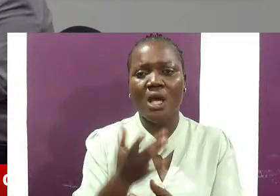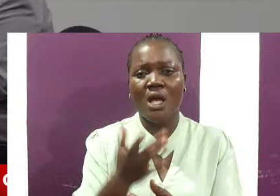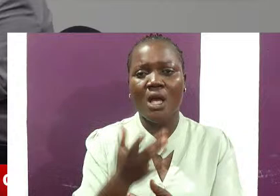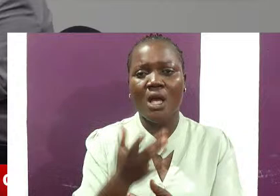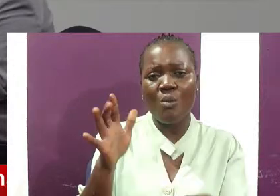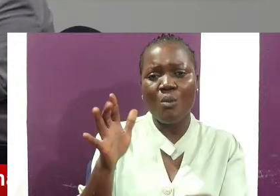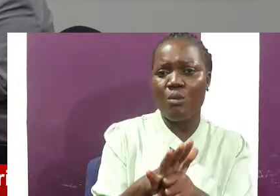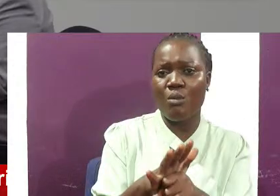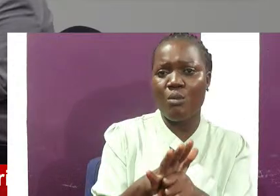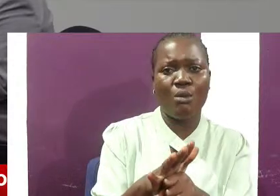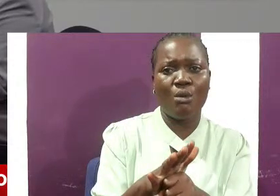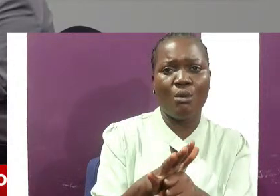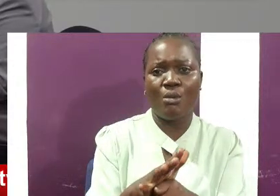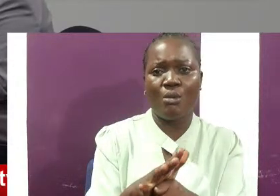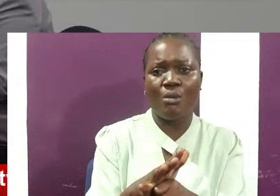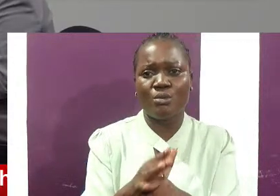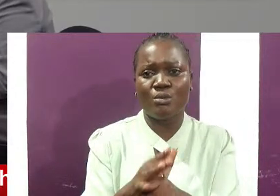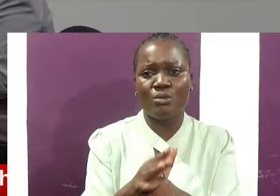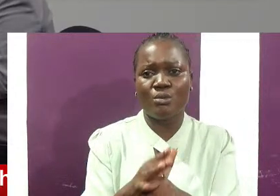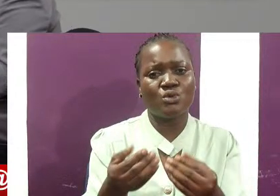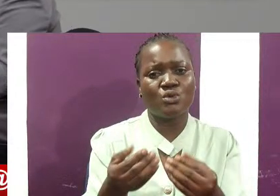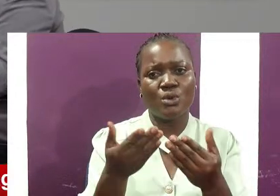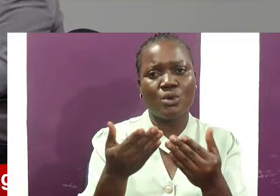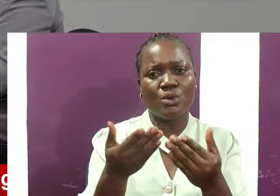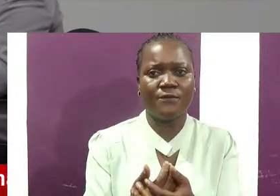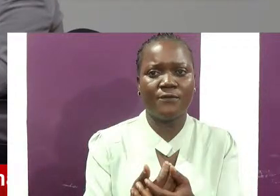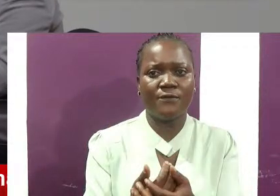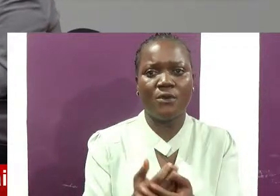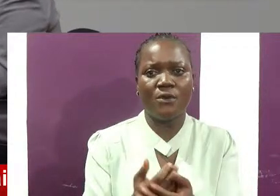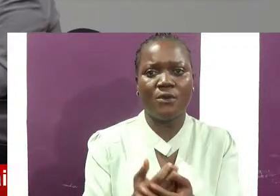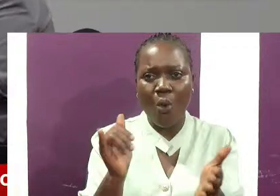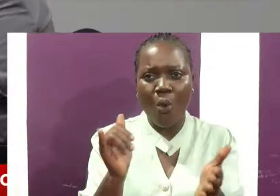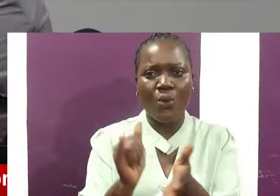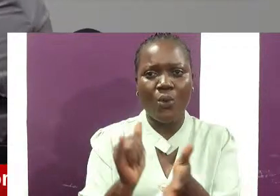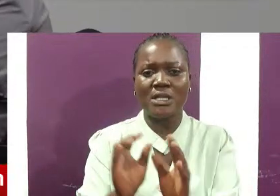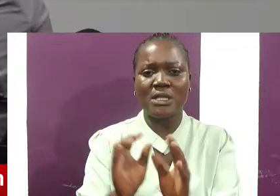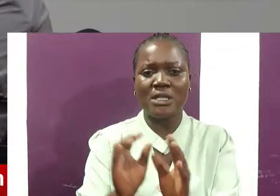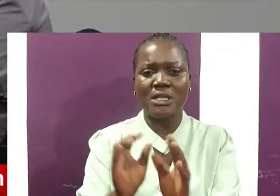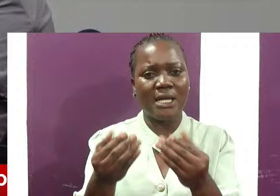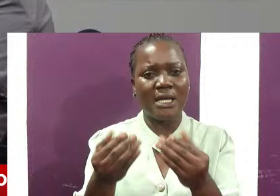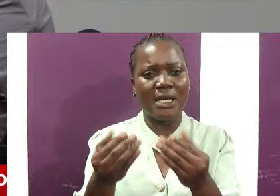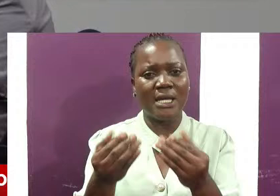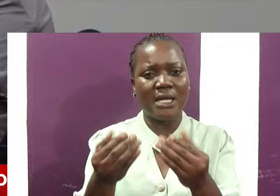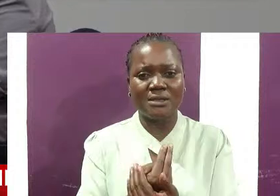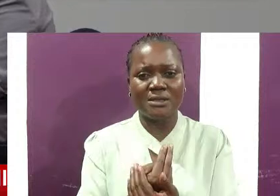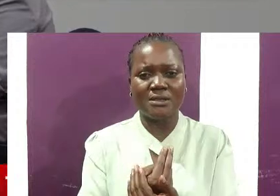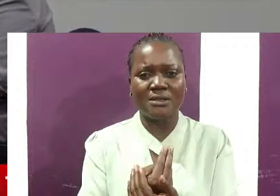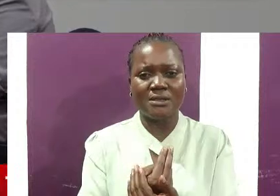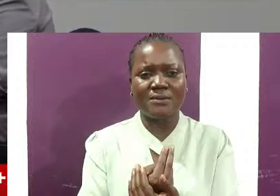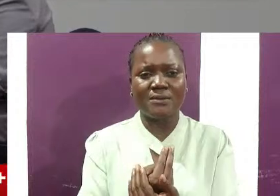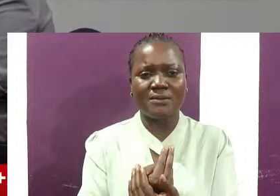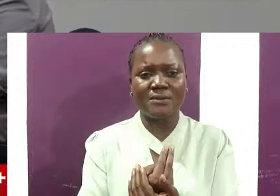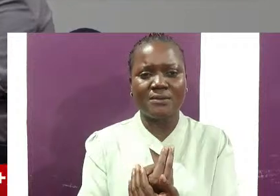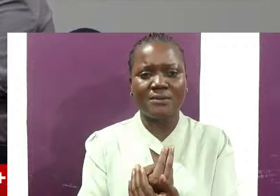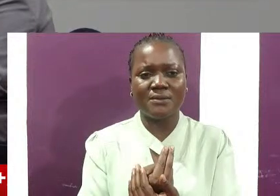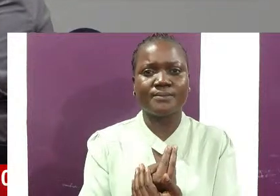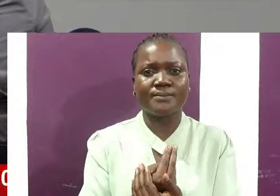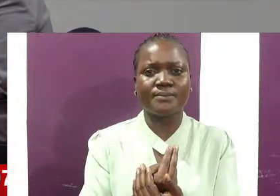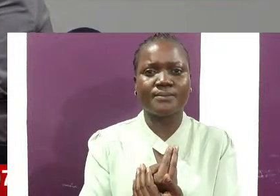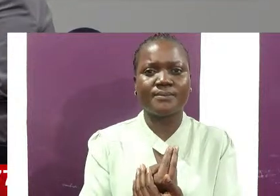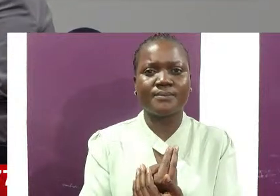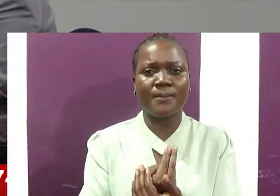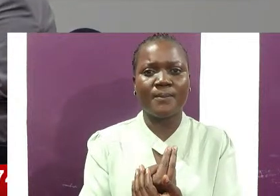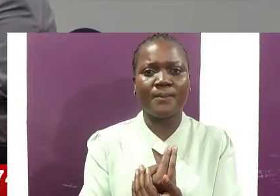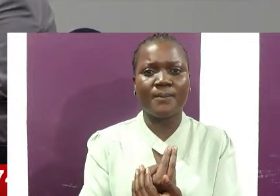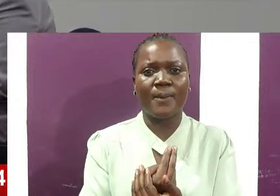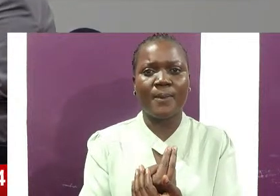there's nothing left for them to have. And so all they're really holding on to, unfortunately, is an earthly reign that does not match